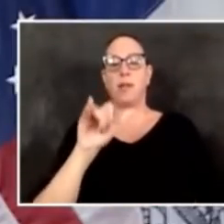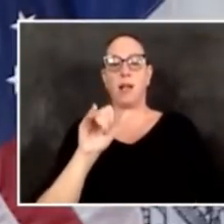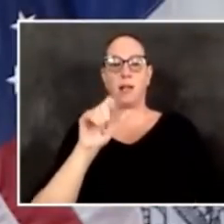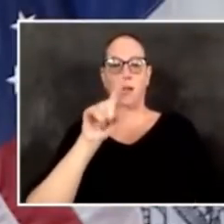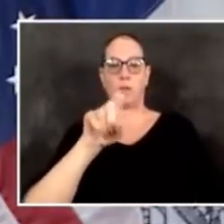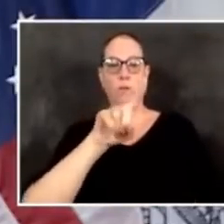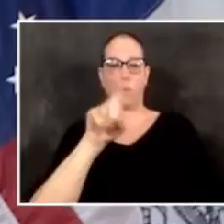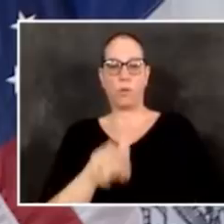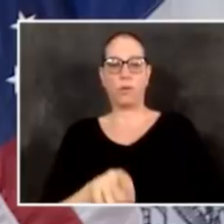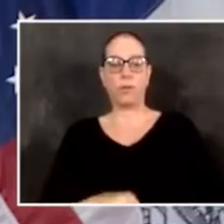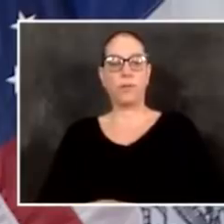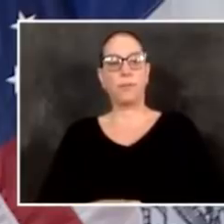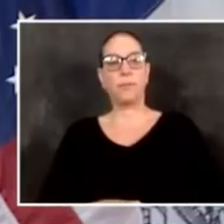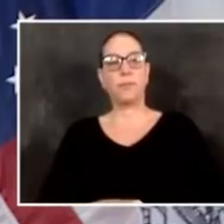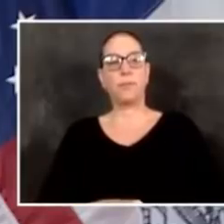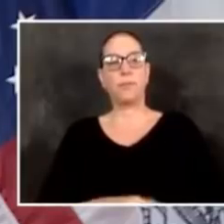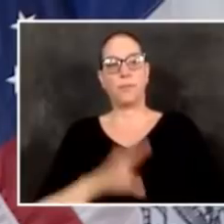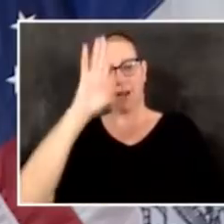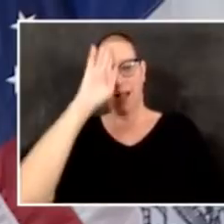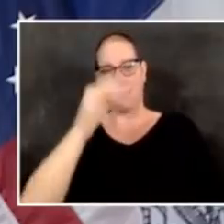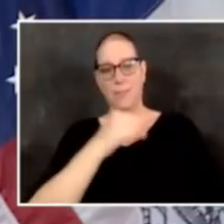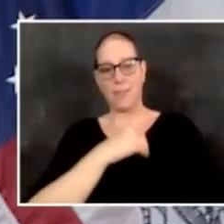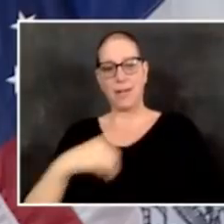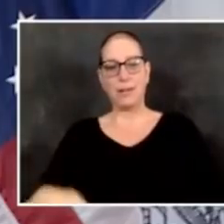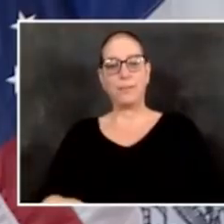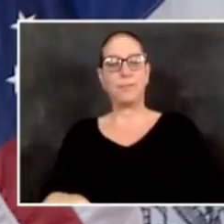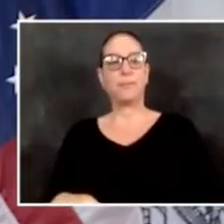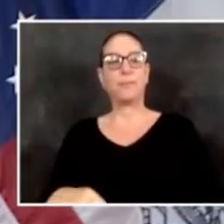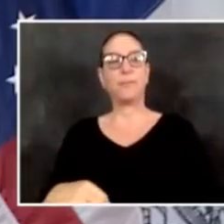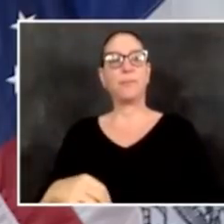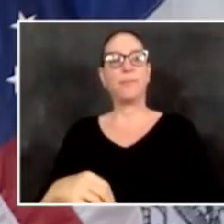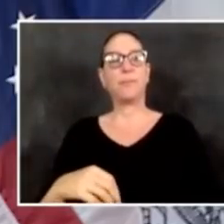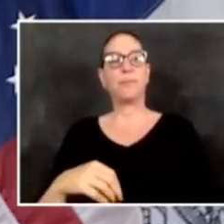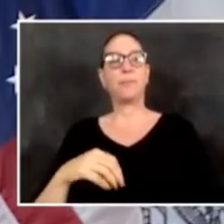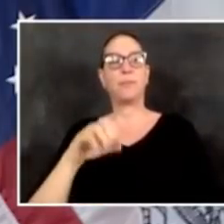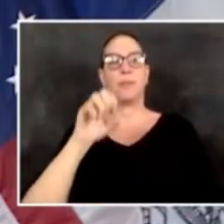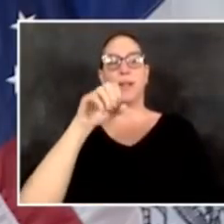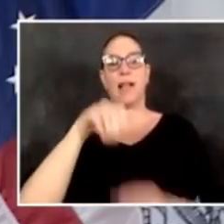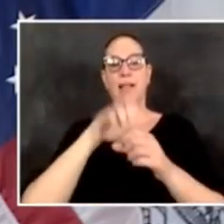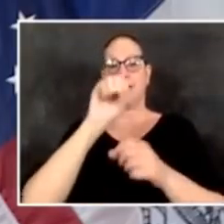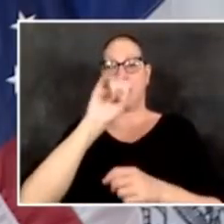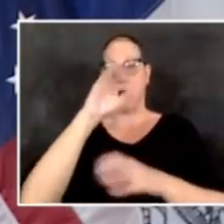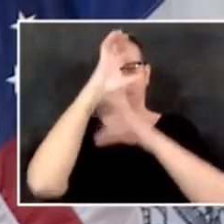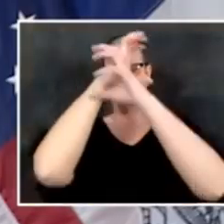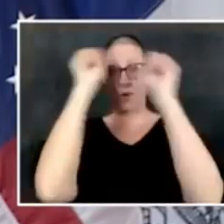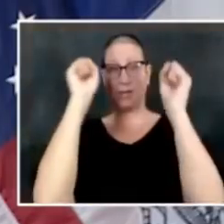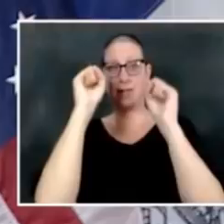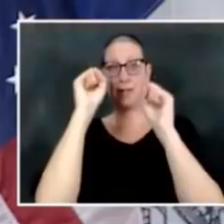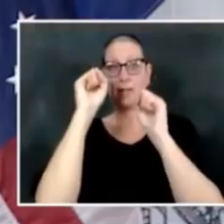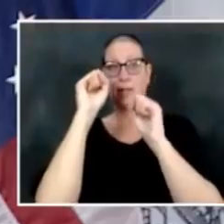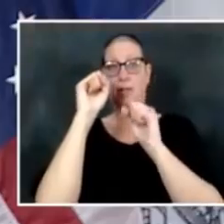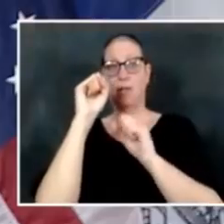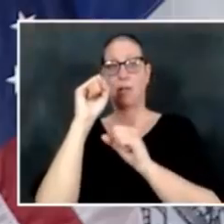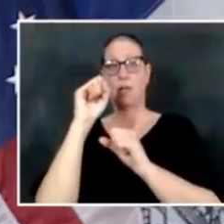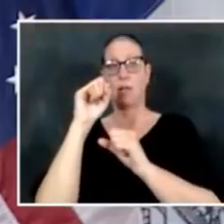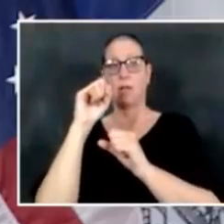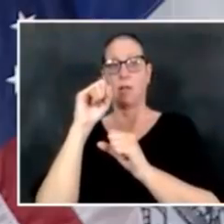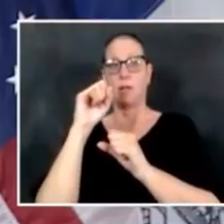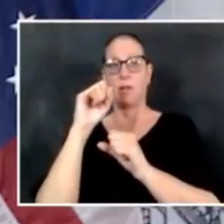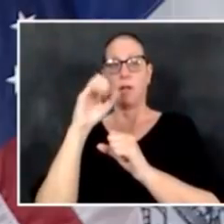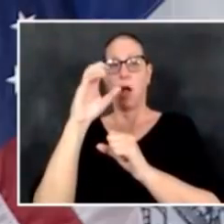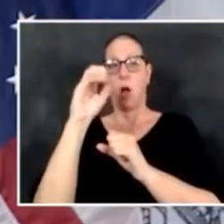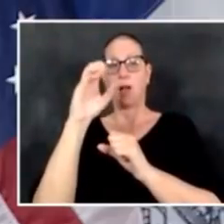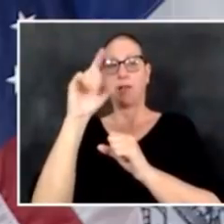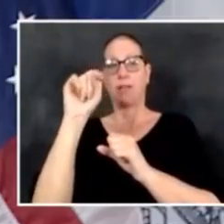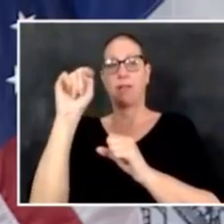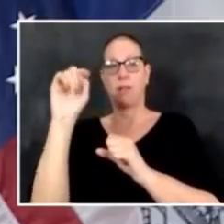Mr. Mayor, Borough President Otto and Congressman Max Rose called on you last week to send military medical personnel to Staten Island's